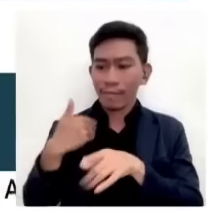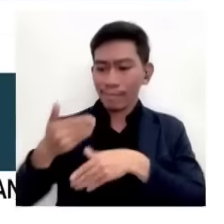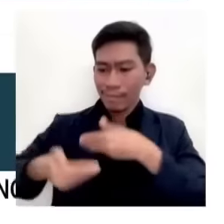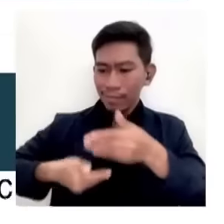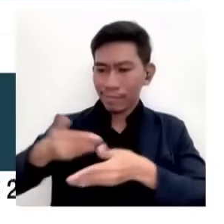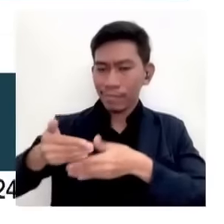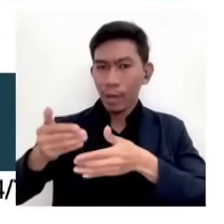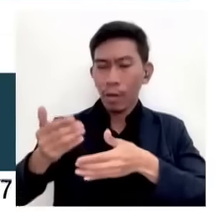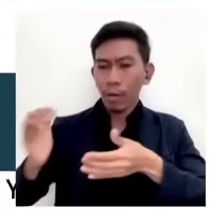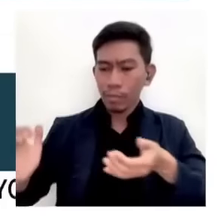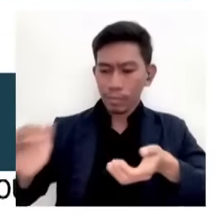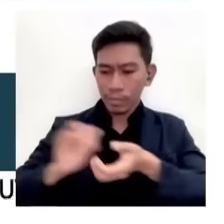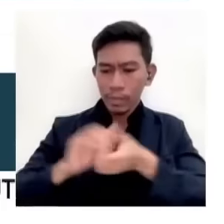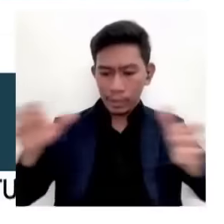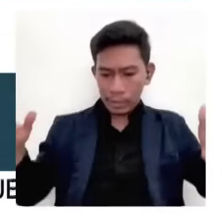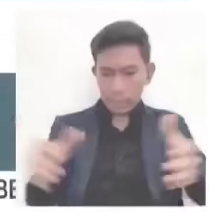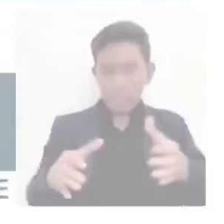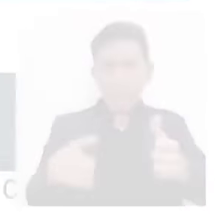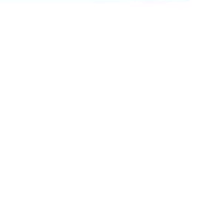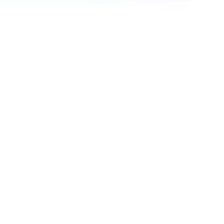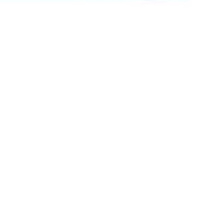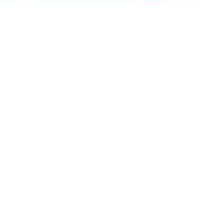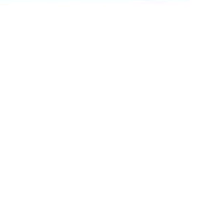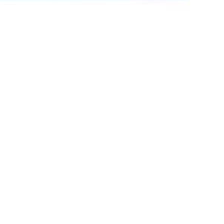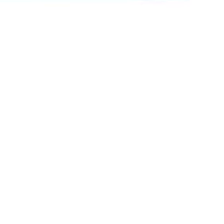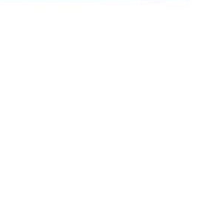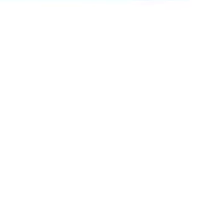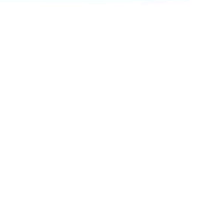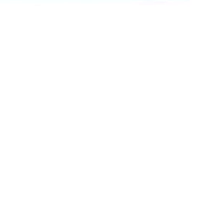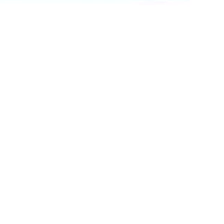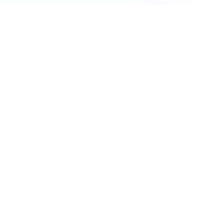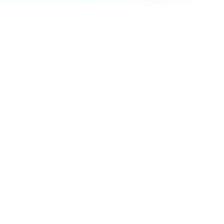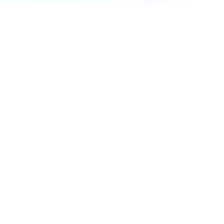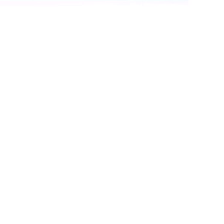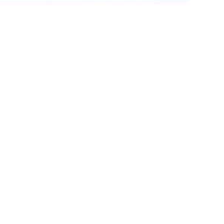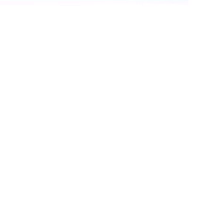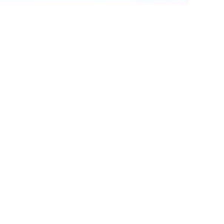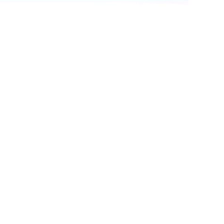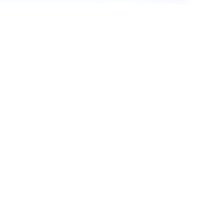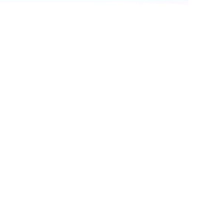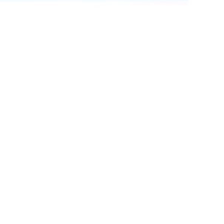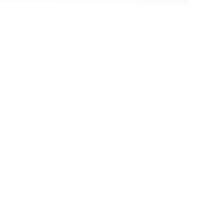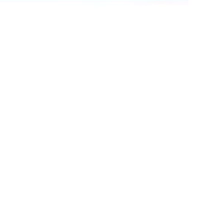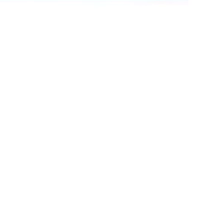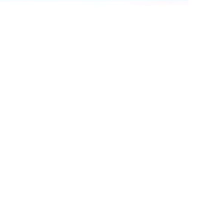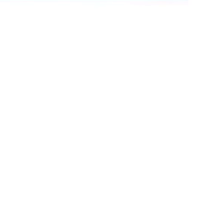Voting jointly or voting as one. So, from there on, and if you connect also that